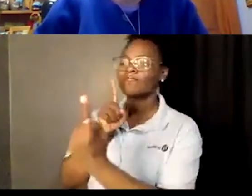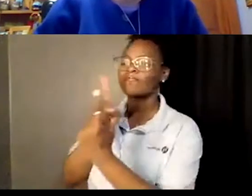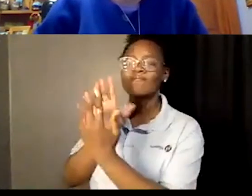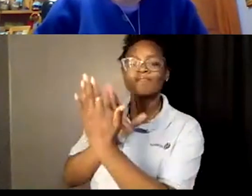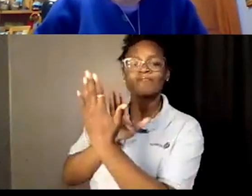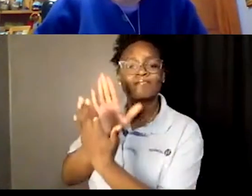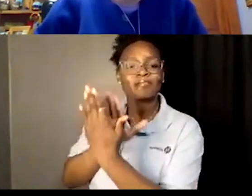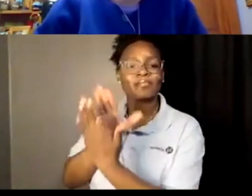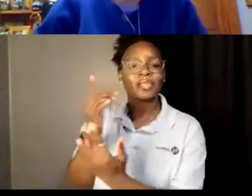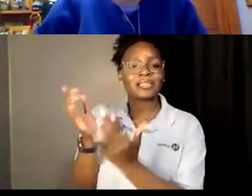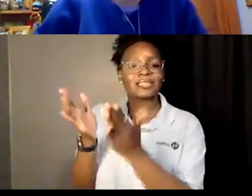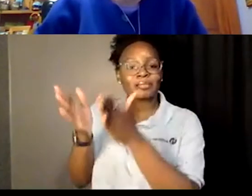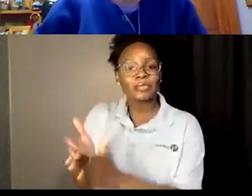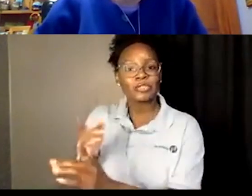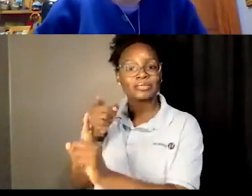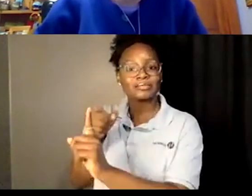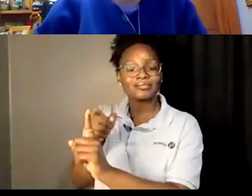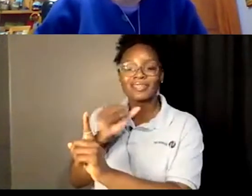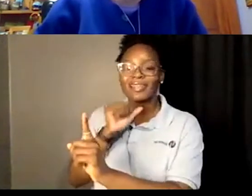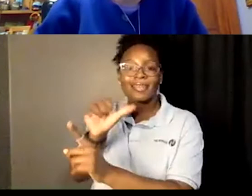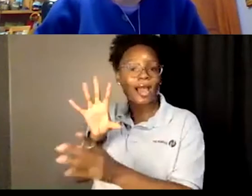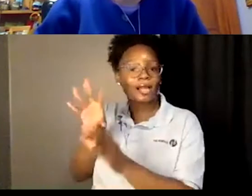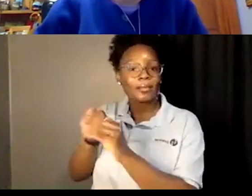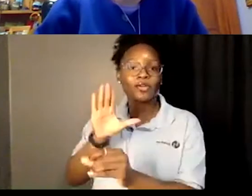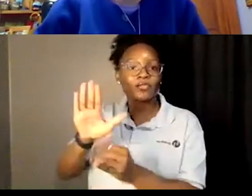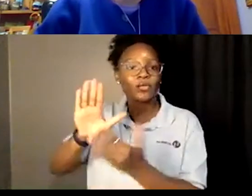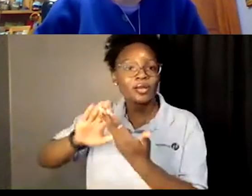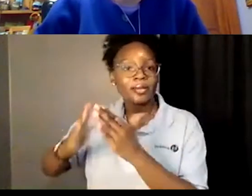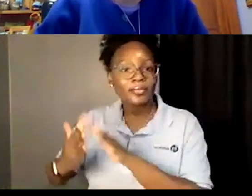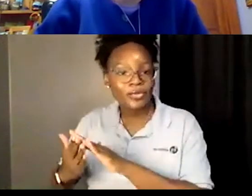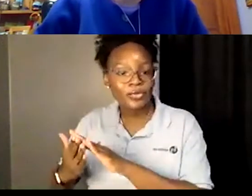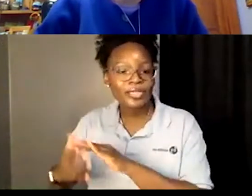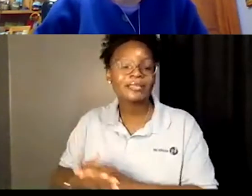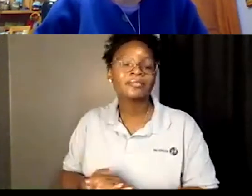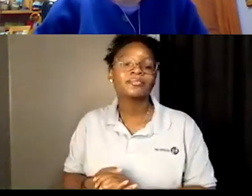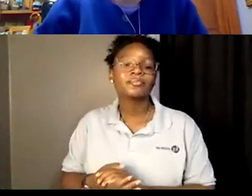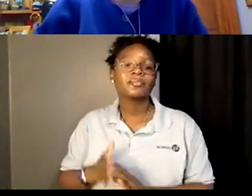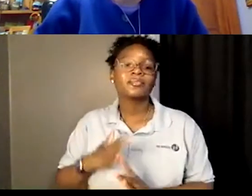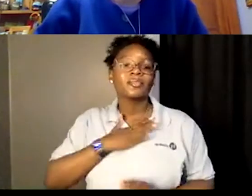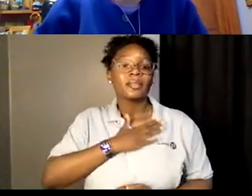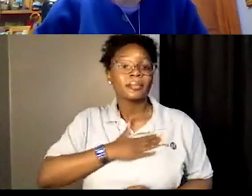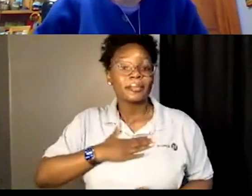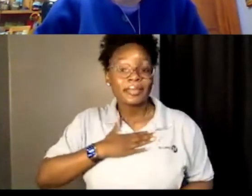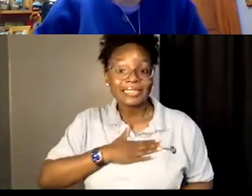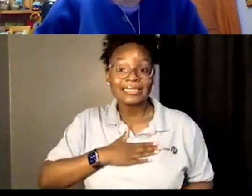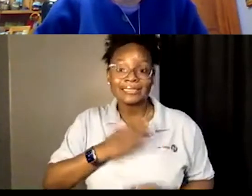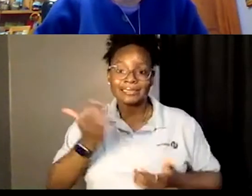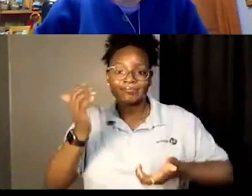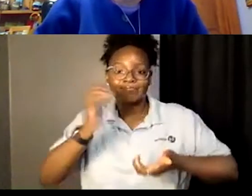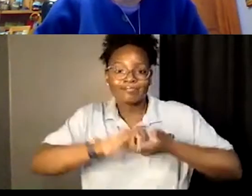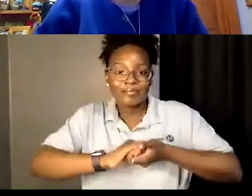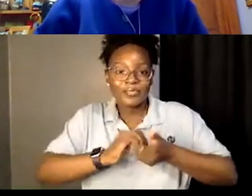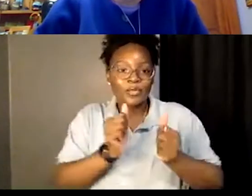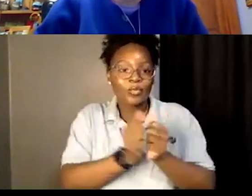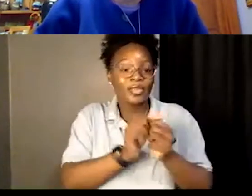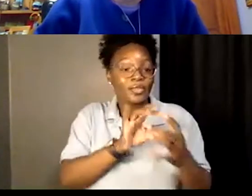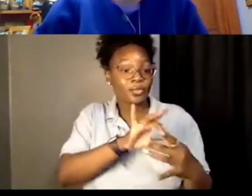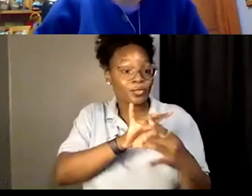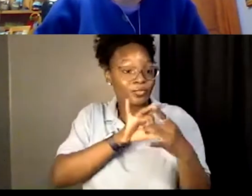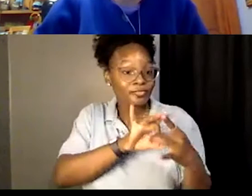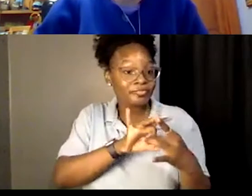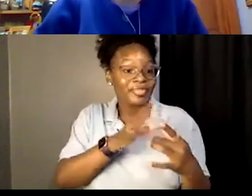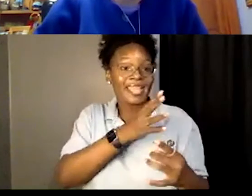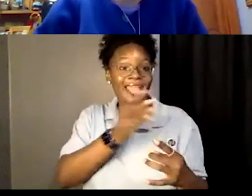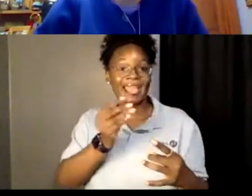from your own community, and to reach out to different faith groups in your community, collaborate on relationships and building